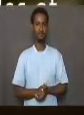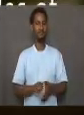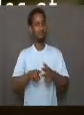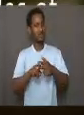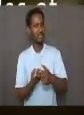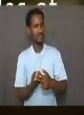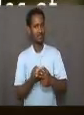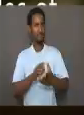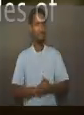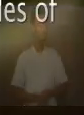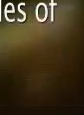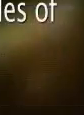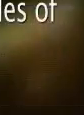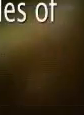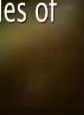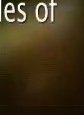Begin.